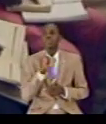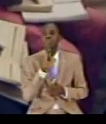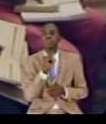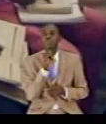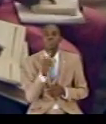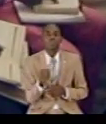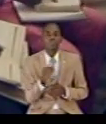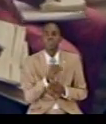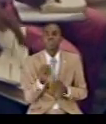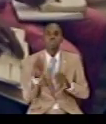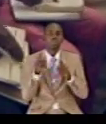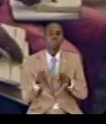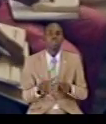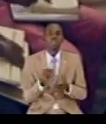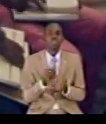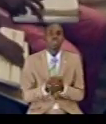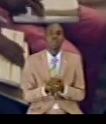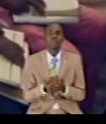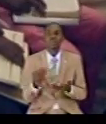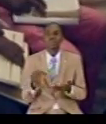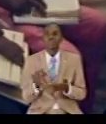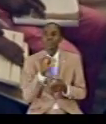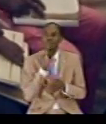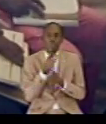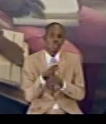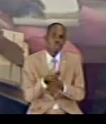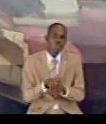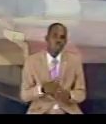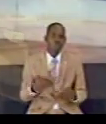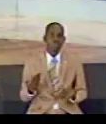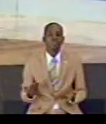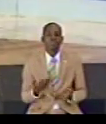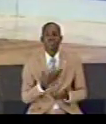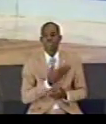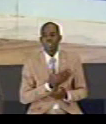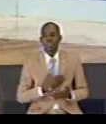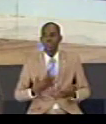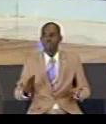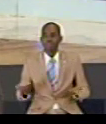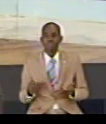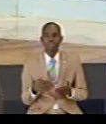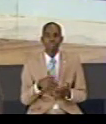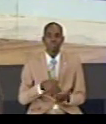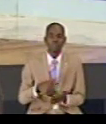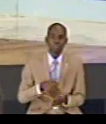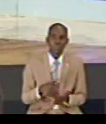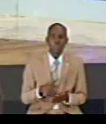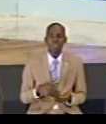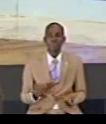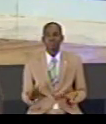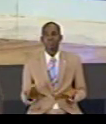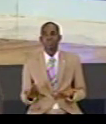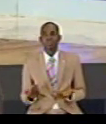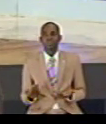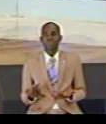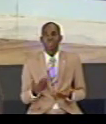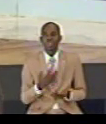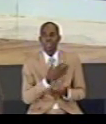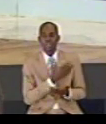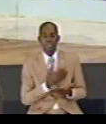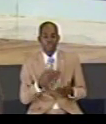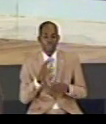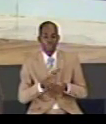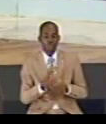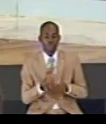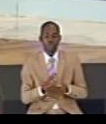a person that, you know, is sluggish and lukewarm and lethargic. The service should have